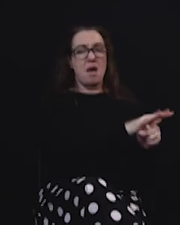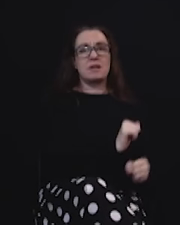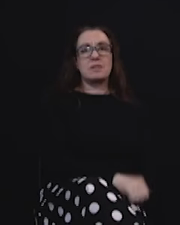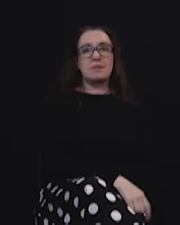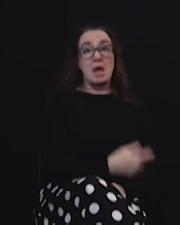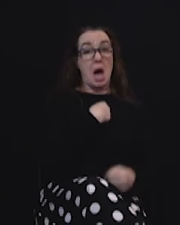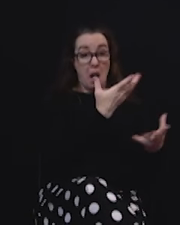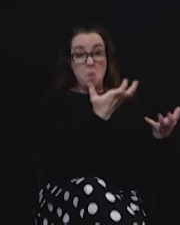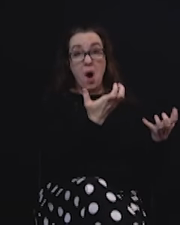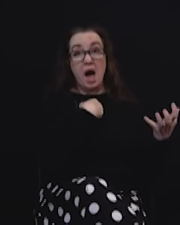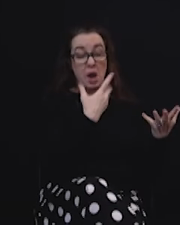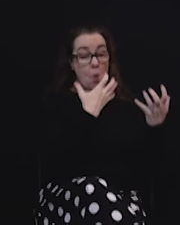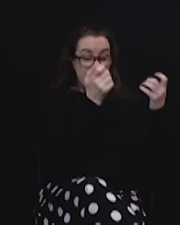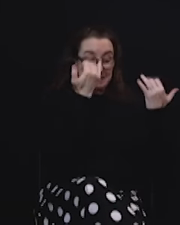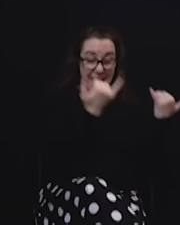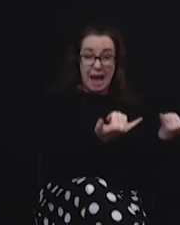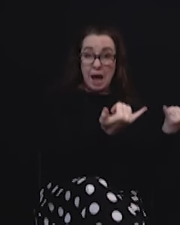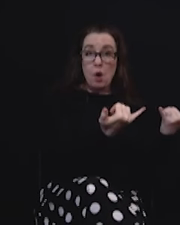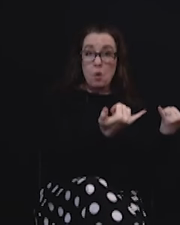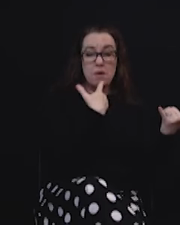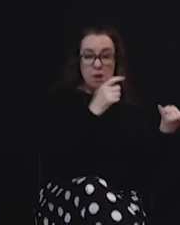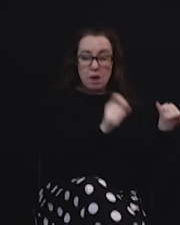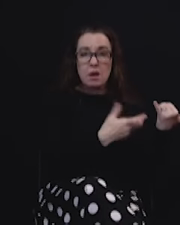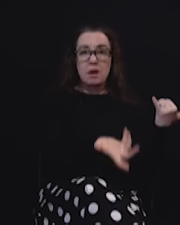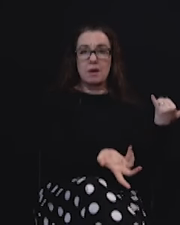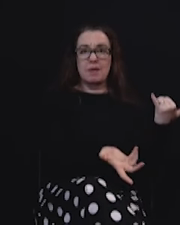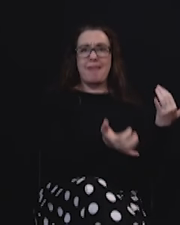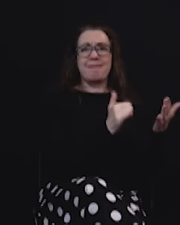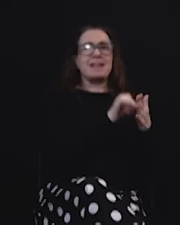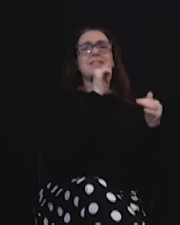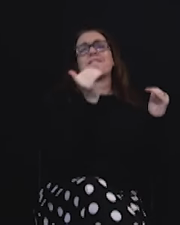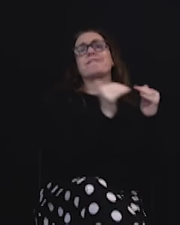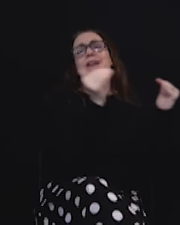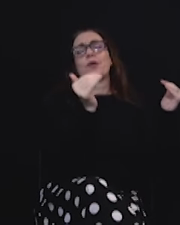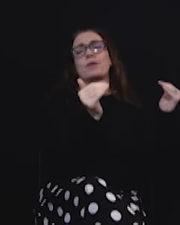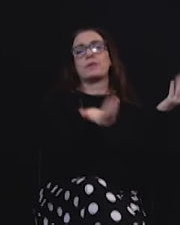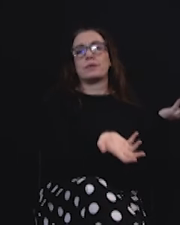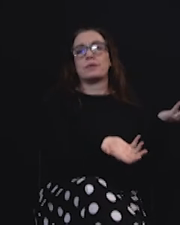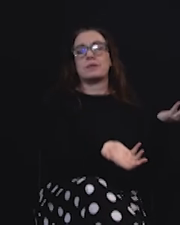I want what I want and I want it now. That's not fair.